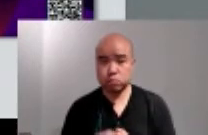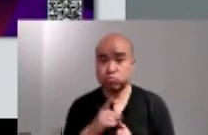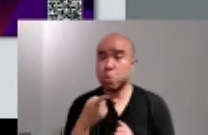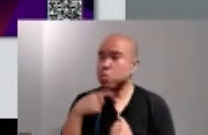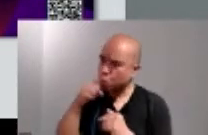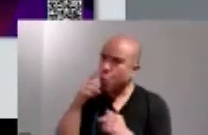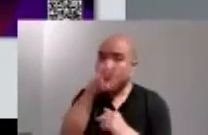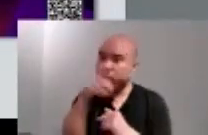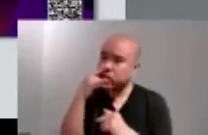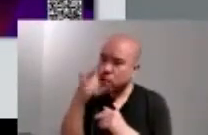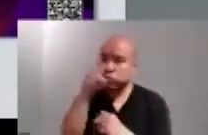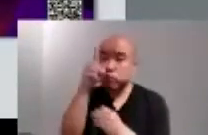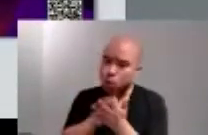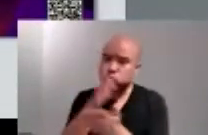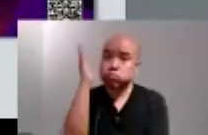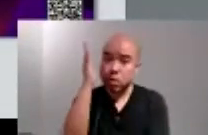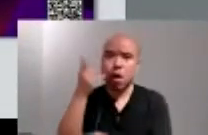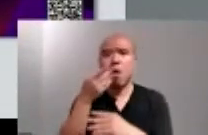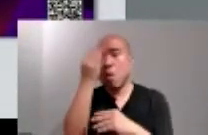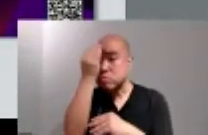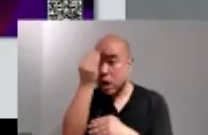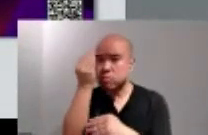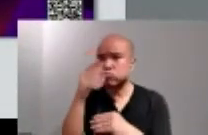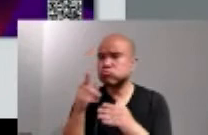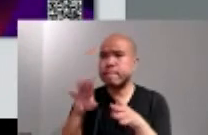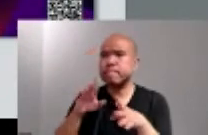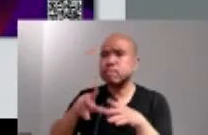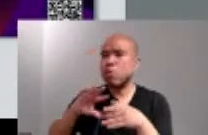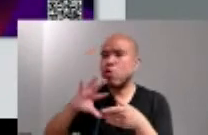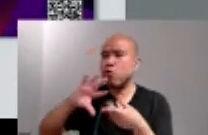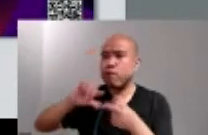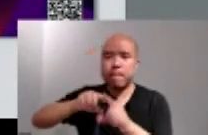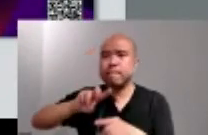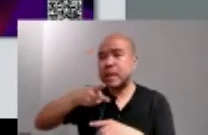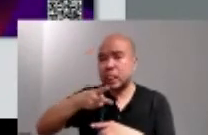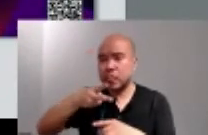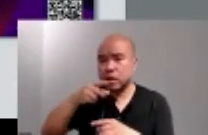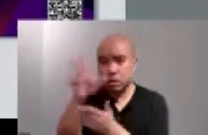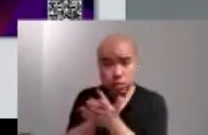camp, workshops, midterm acceleration programs, webinars, and so on.